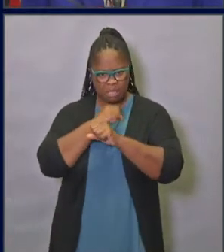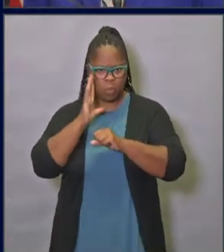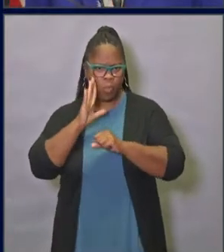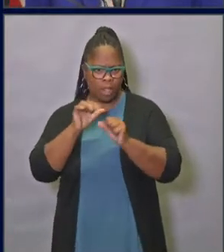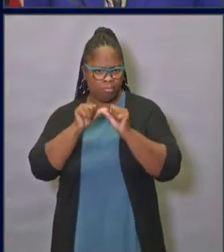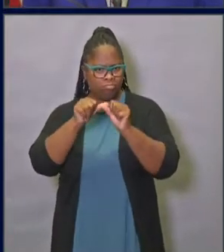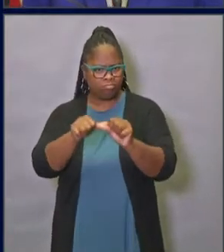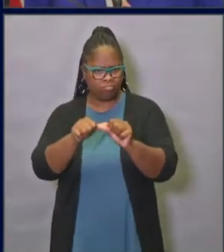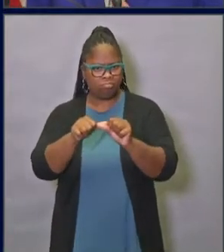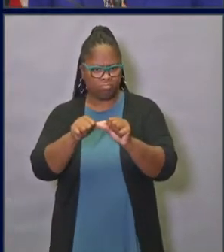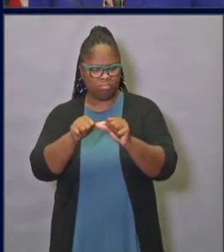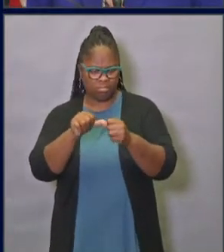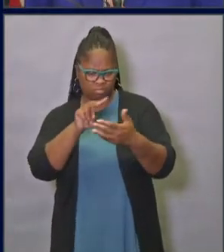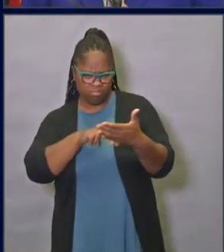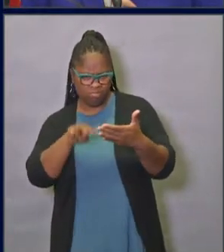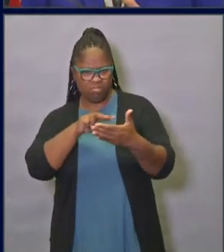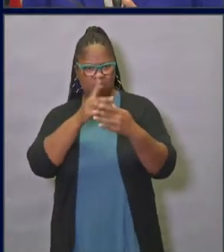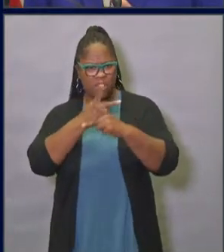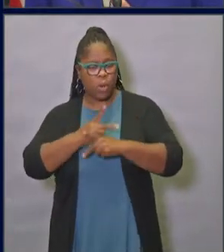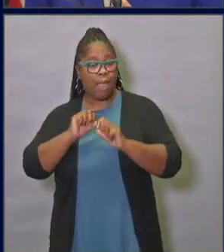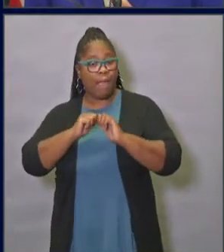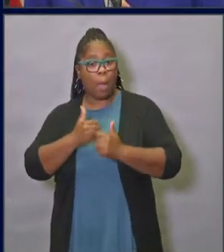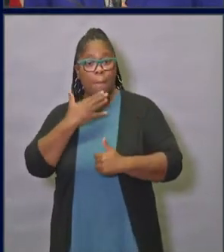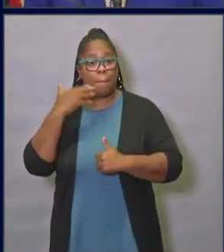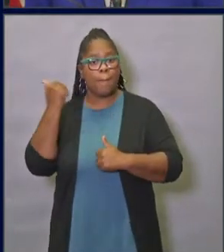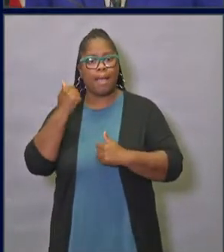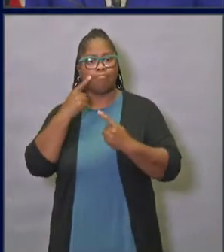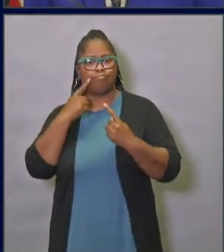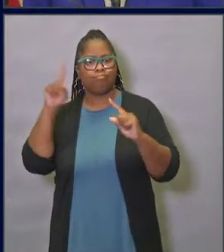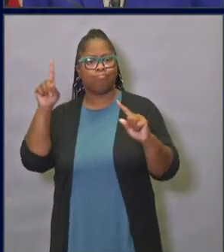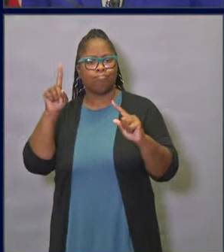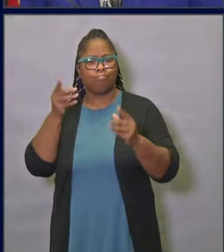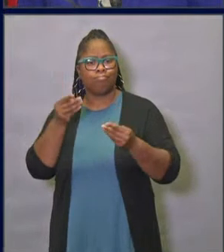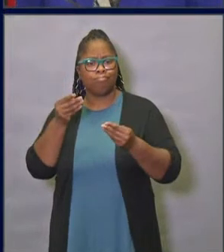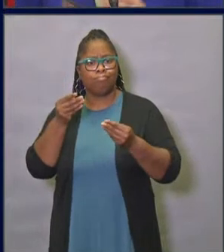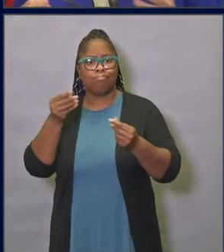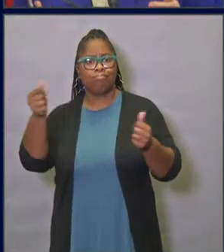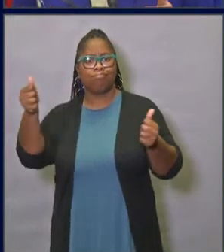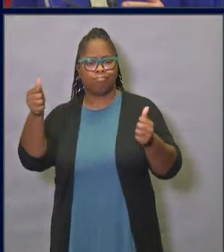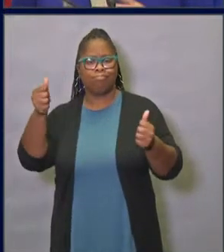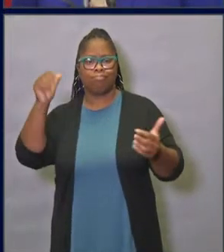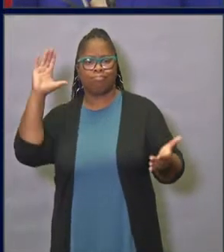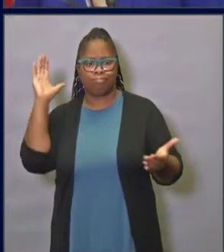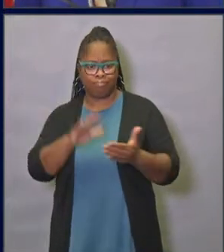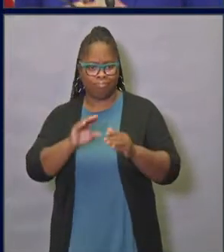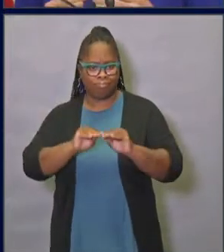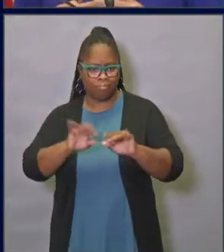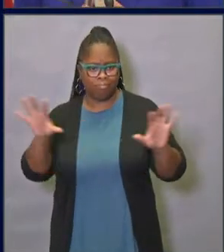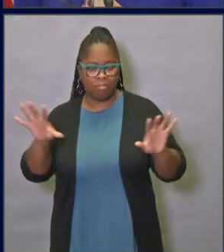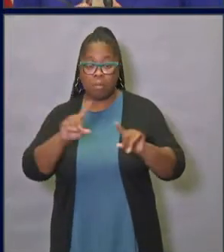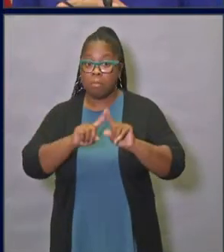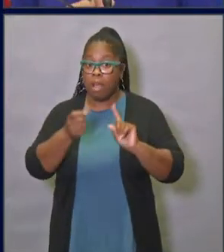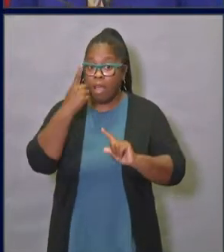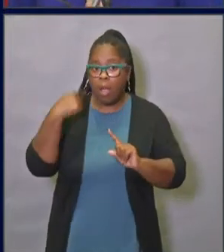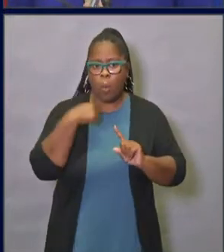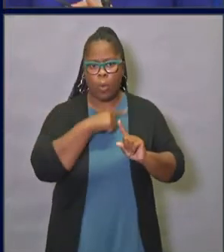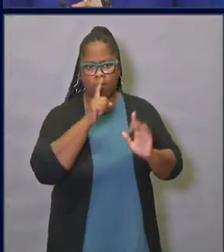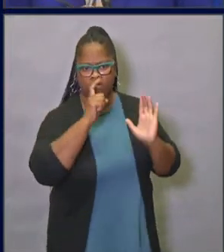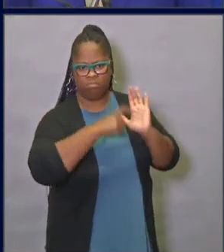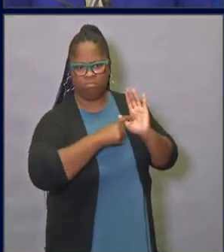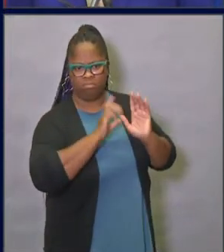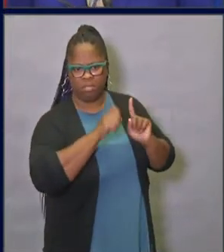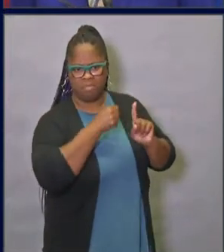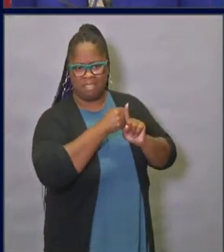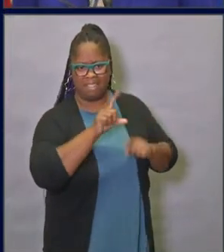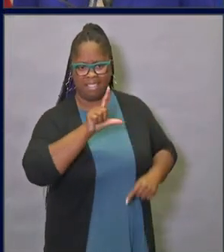how to best effectively continue to slow the spread of COVID-19. But we are paying attention to the impact of both